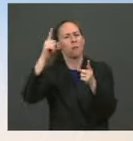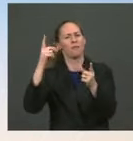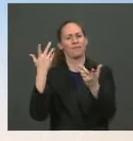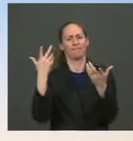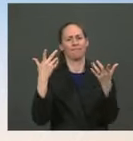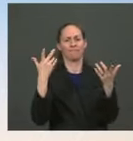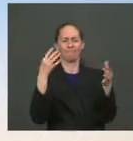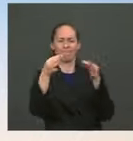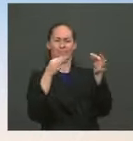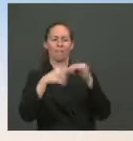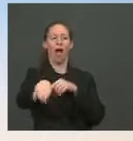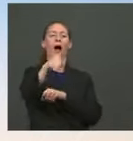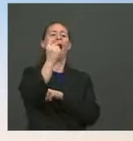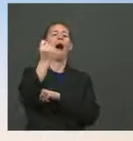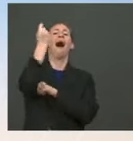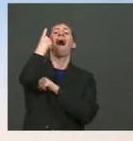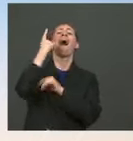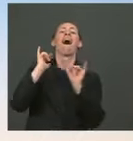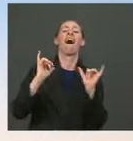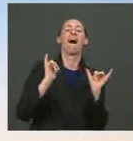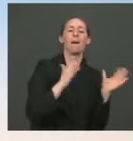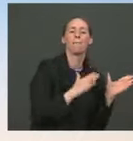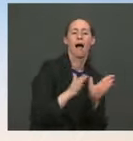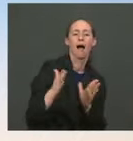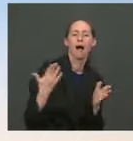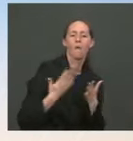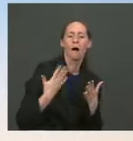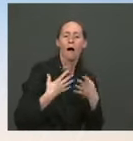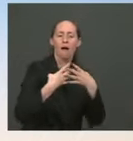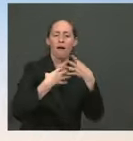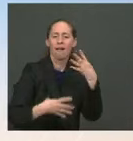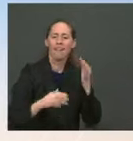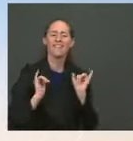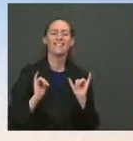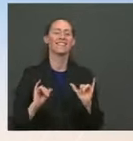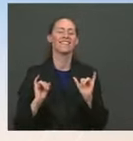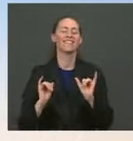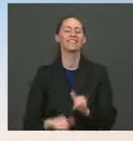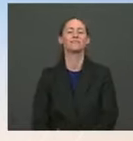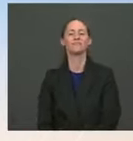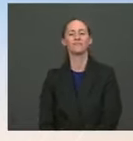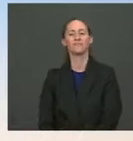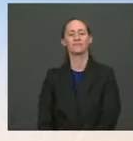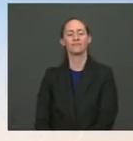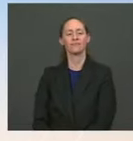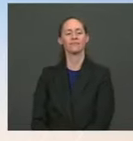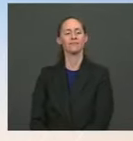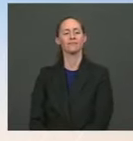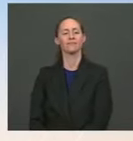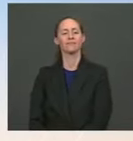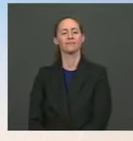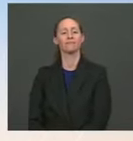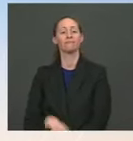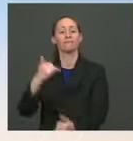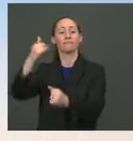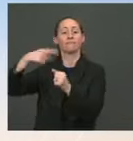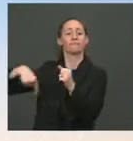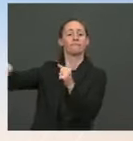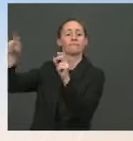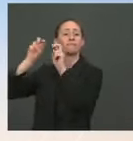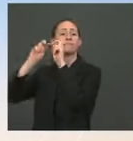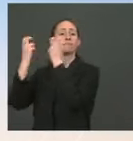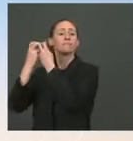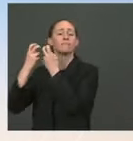you say. But let me just add a few things. So it's going to be the cabinet is Secretary Pete